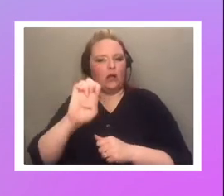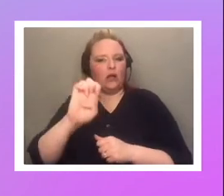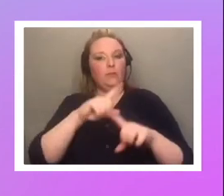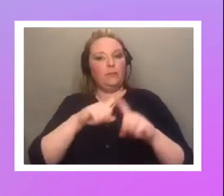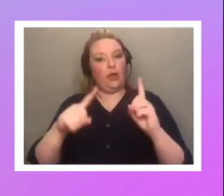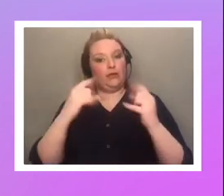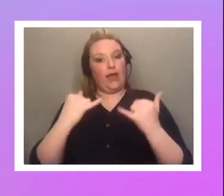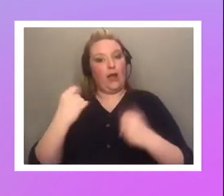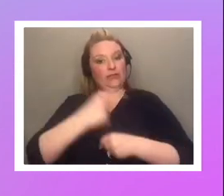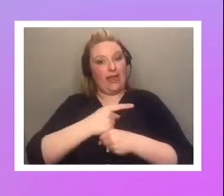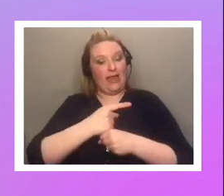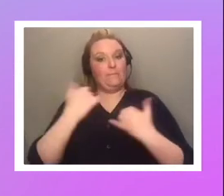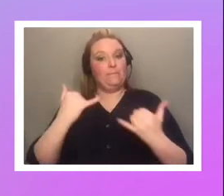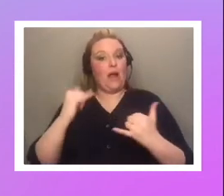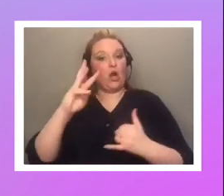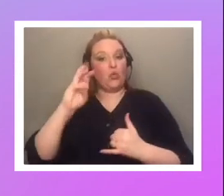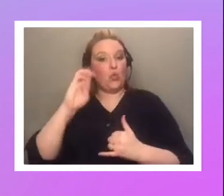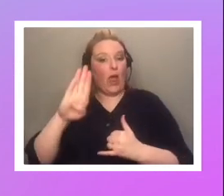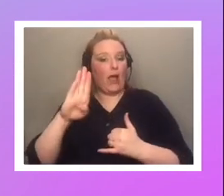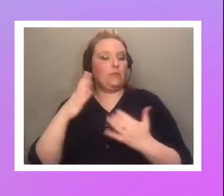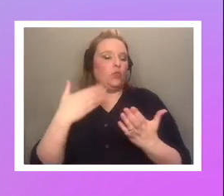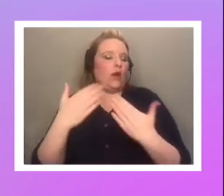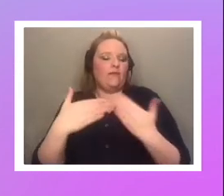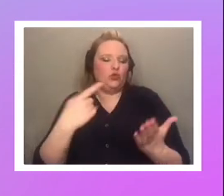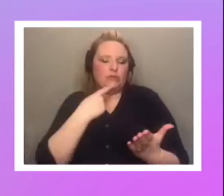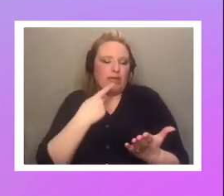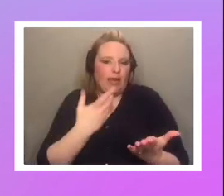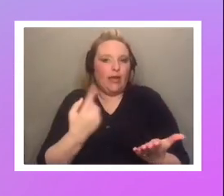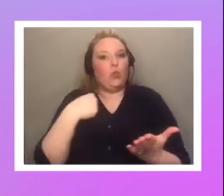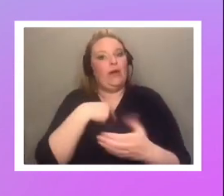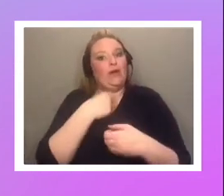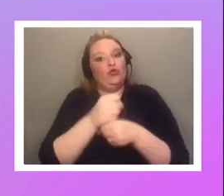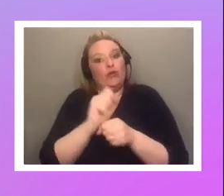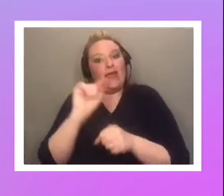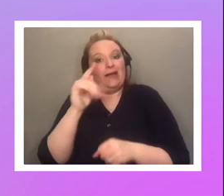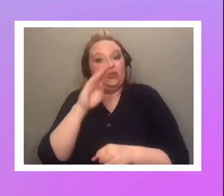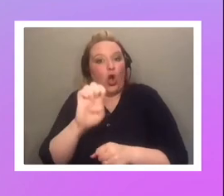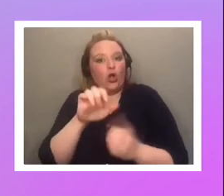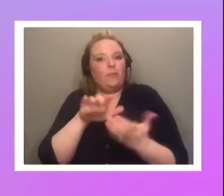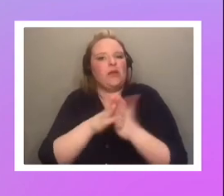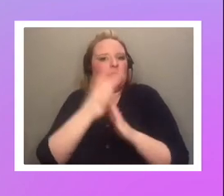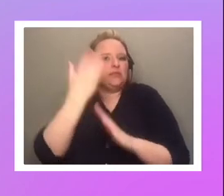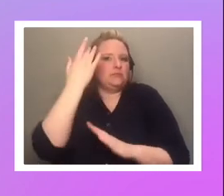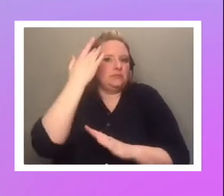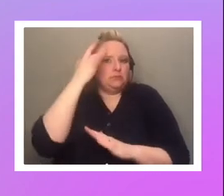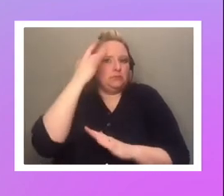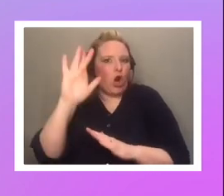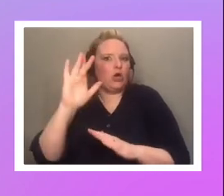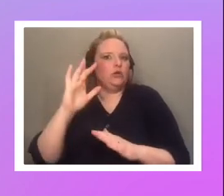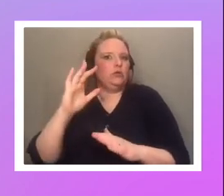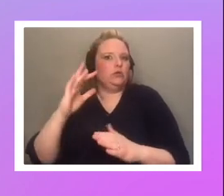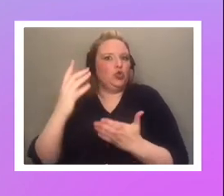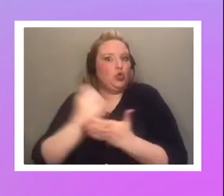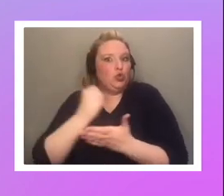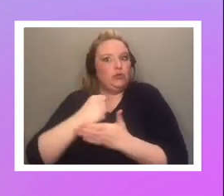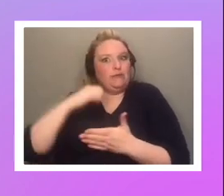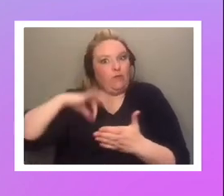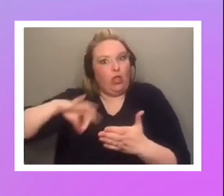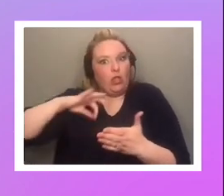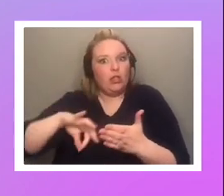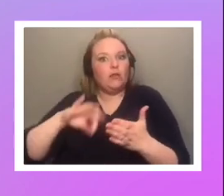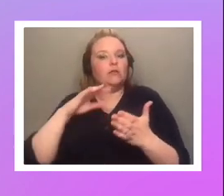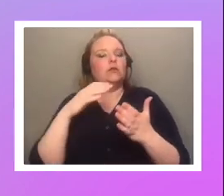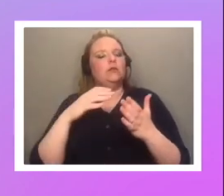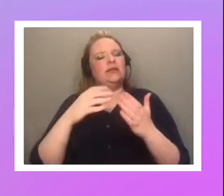these days on the modern web, however you want to say it, where creating these toggles and making them smart and useful is so much easier and just